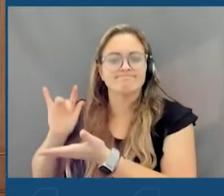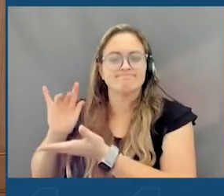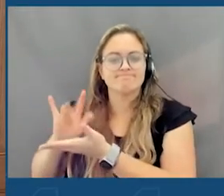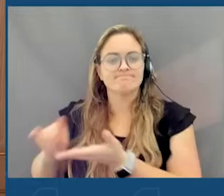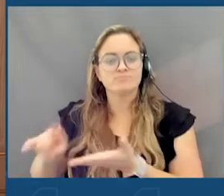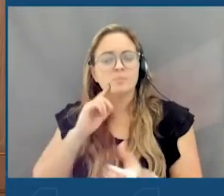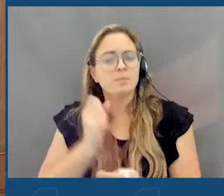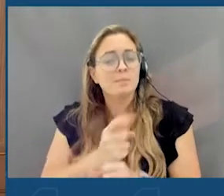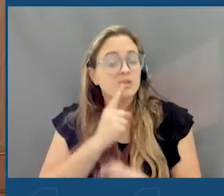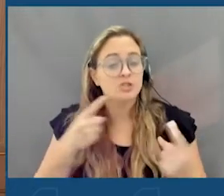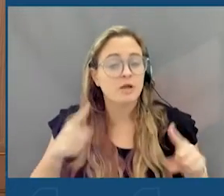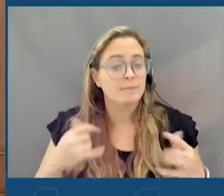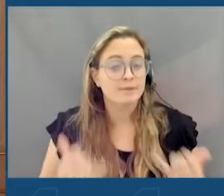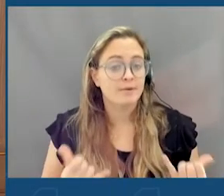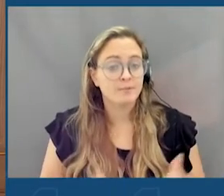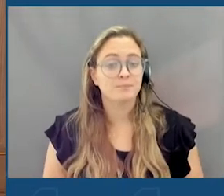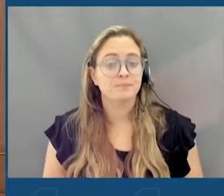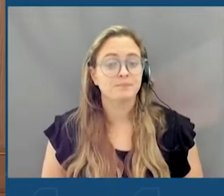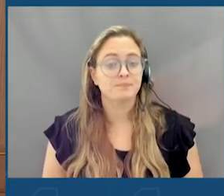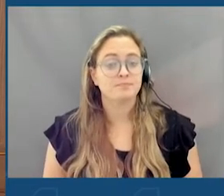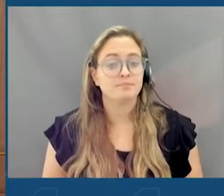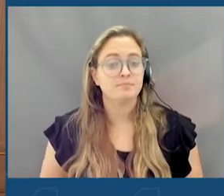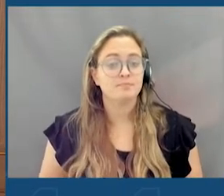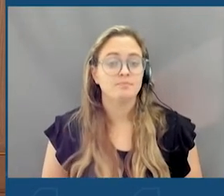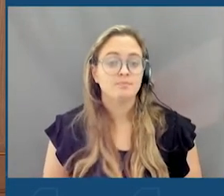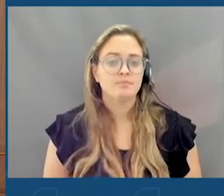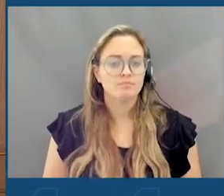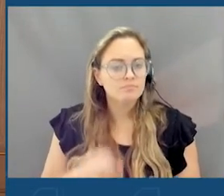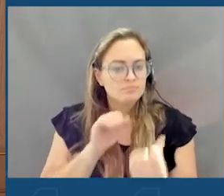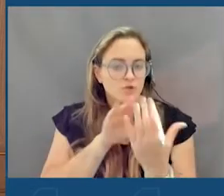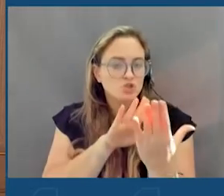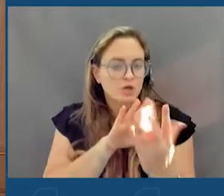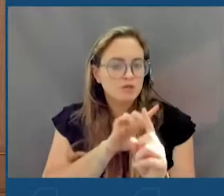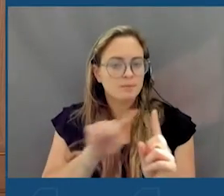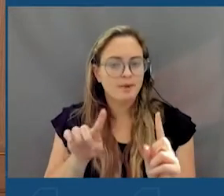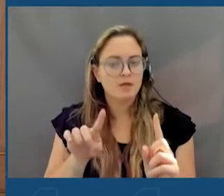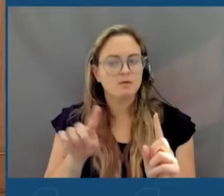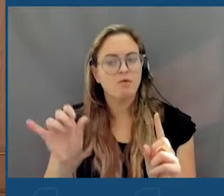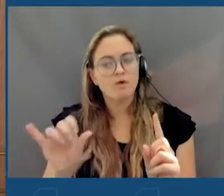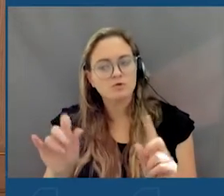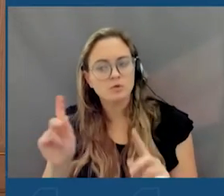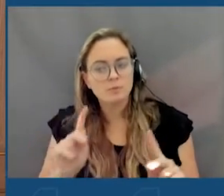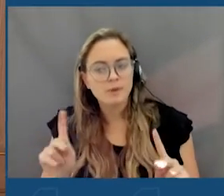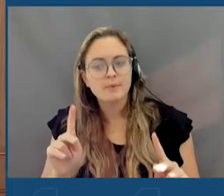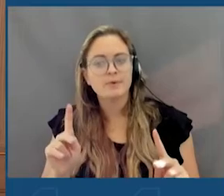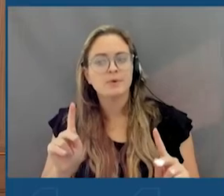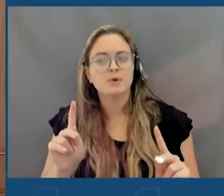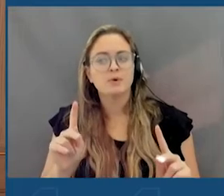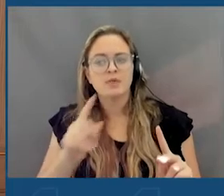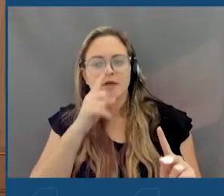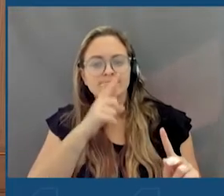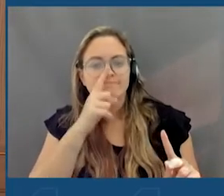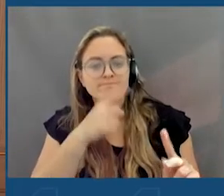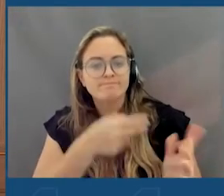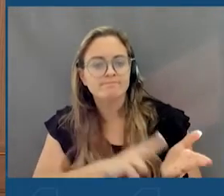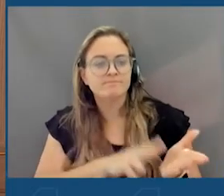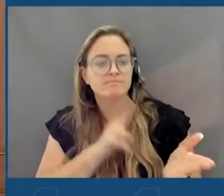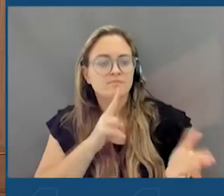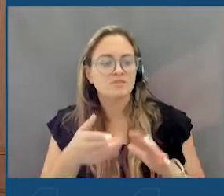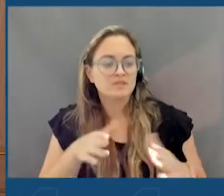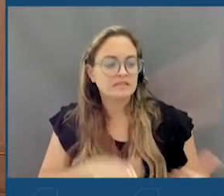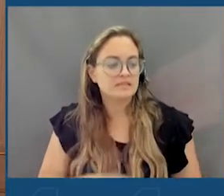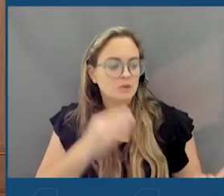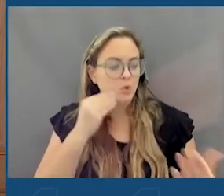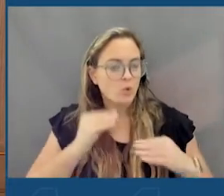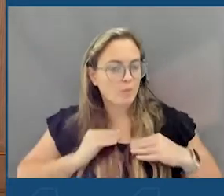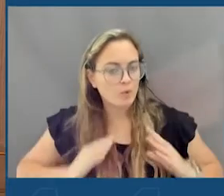sure we do is address those, but also those who also forged the signatures of deceased homeowners.